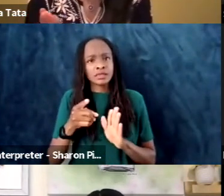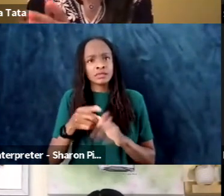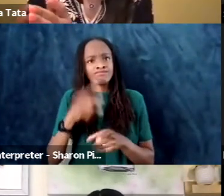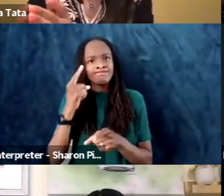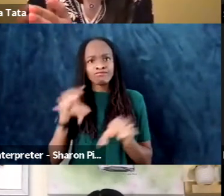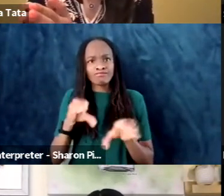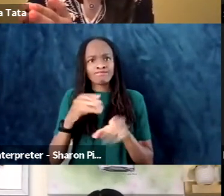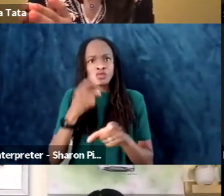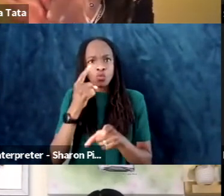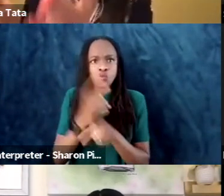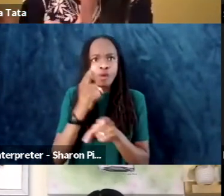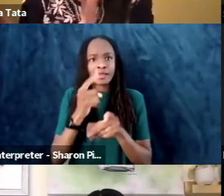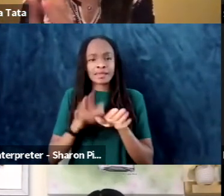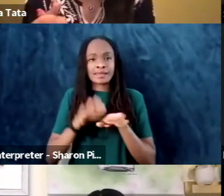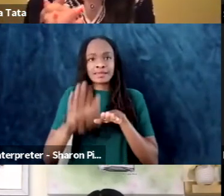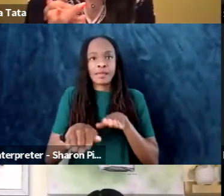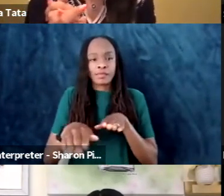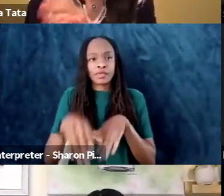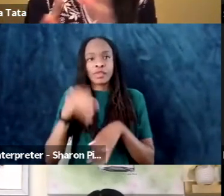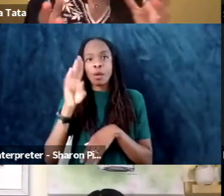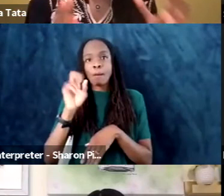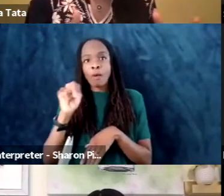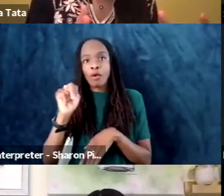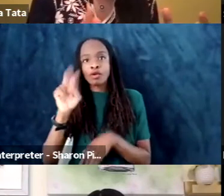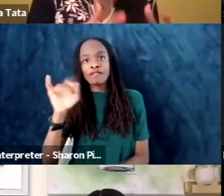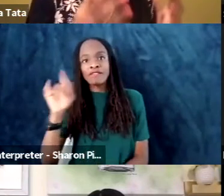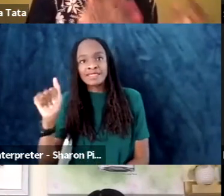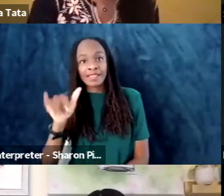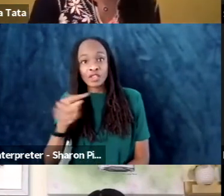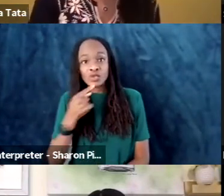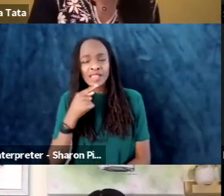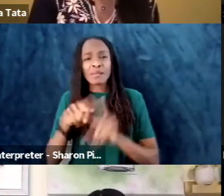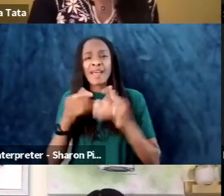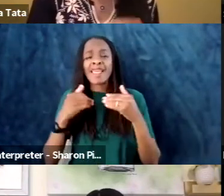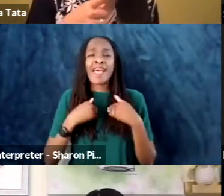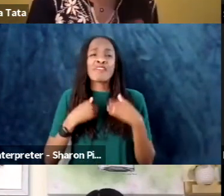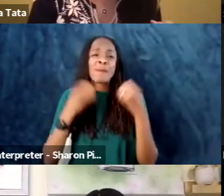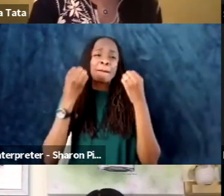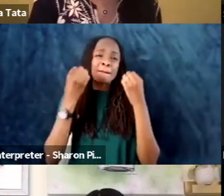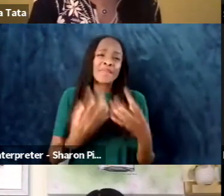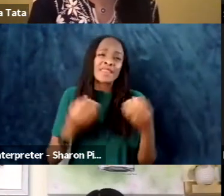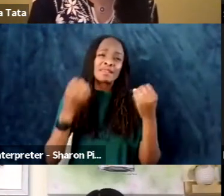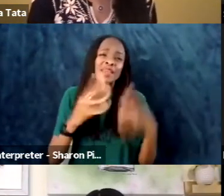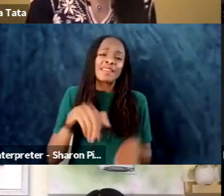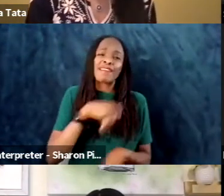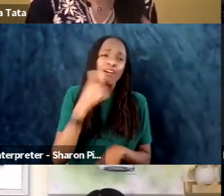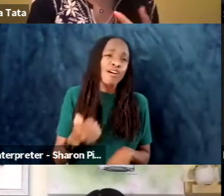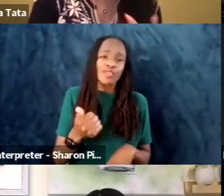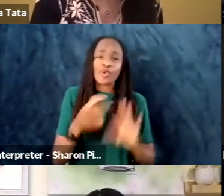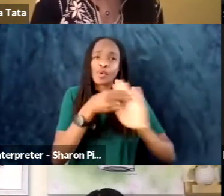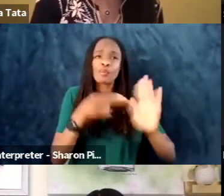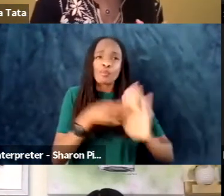forward. Bonvita, like Piyush said. But there are so many more who are still objectifying women, who are